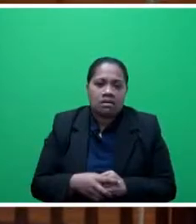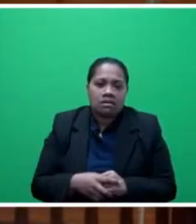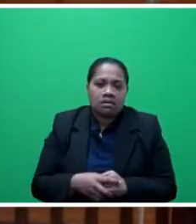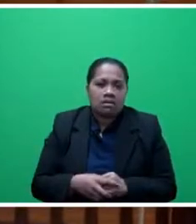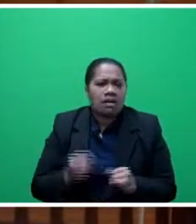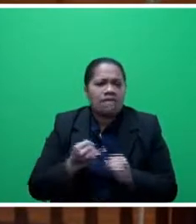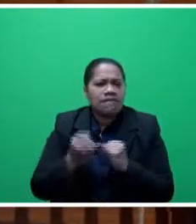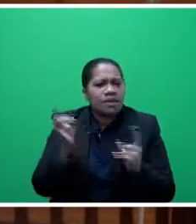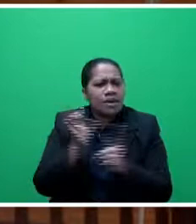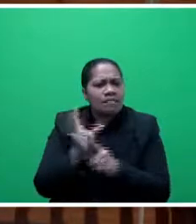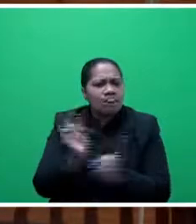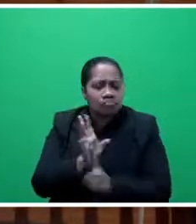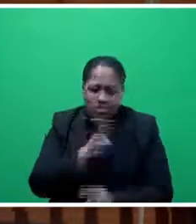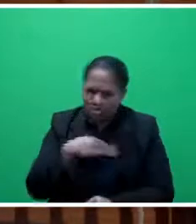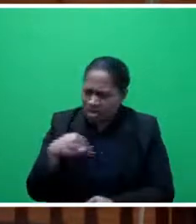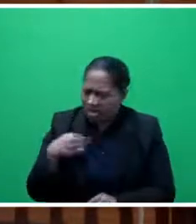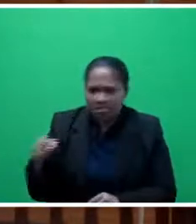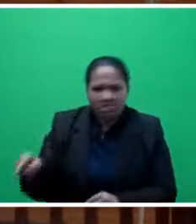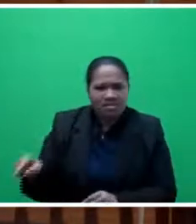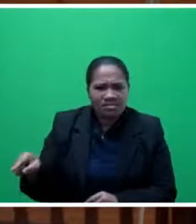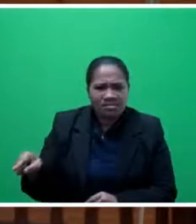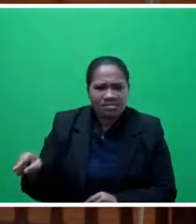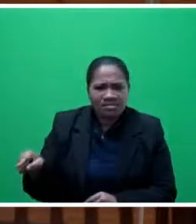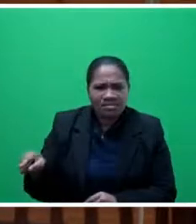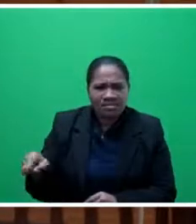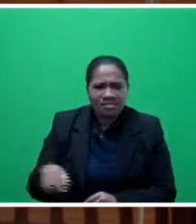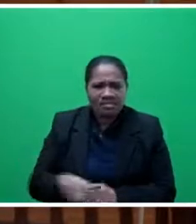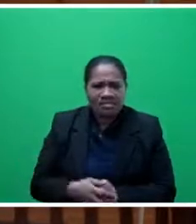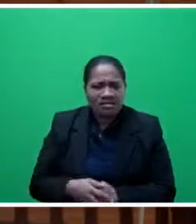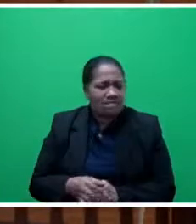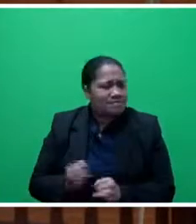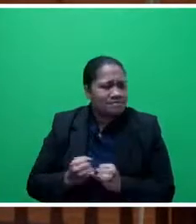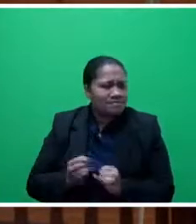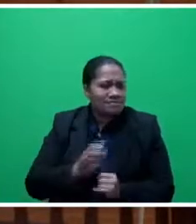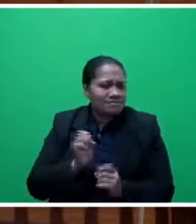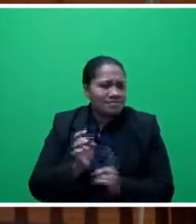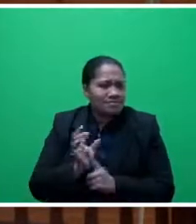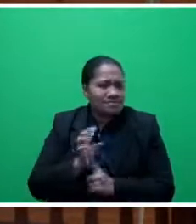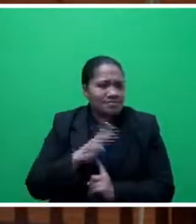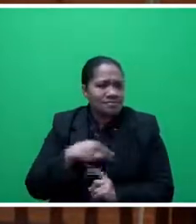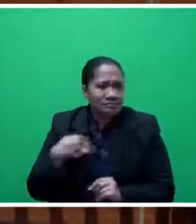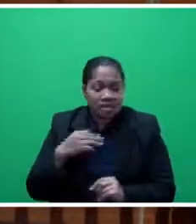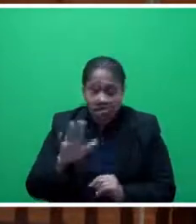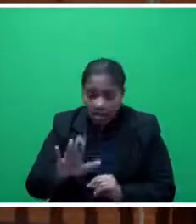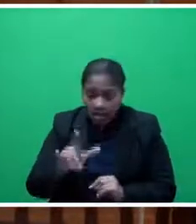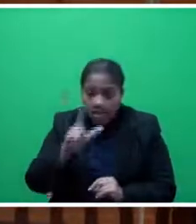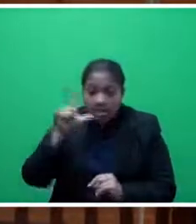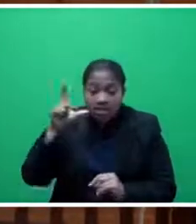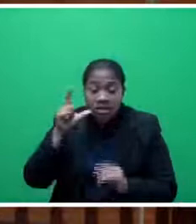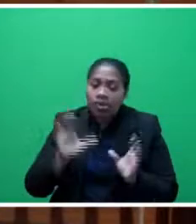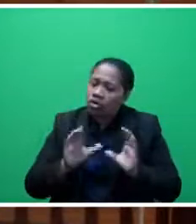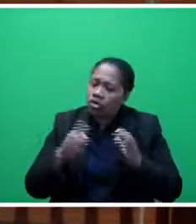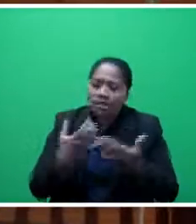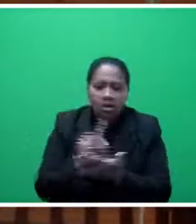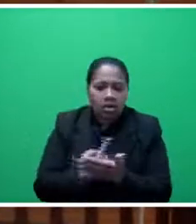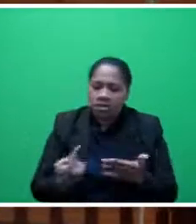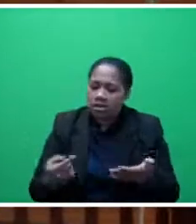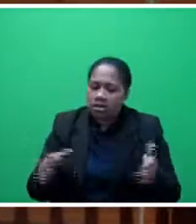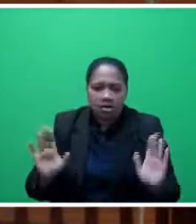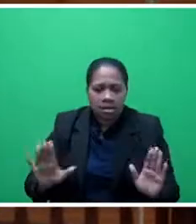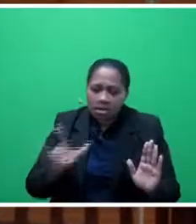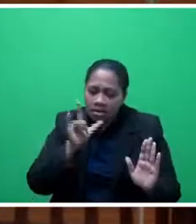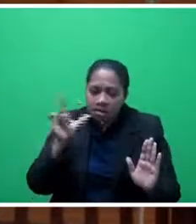ministry. It is a very essential ministry. Yesterday was committee. Yesterday was committee only.